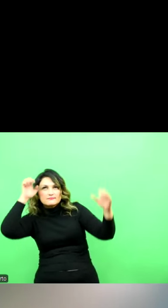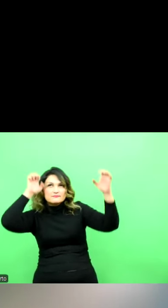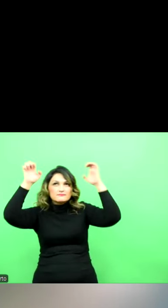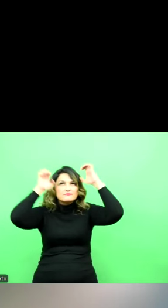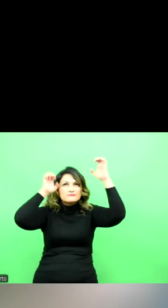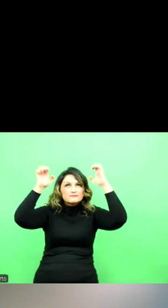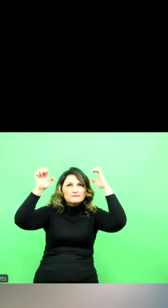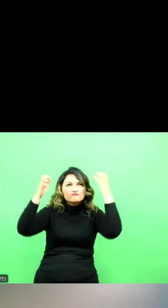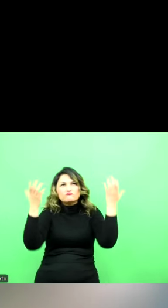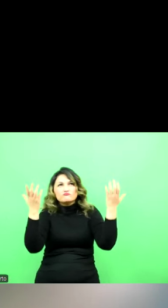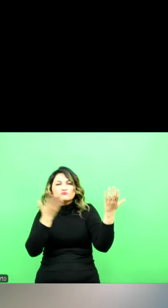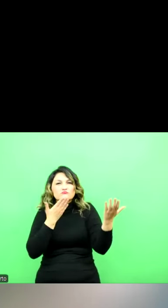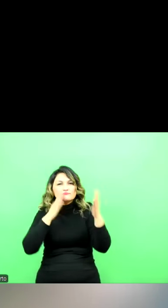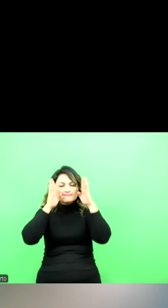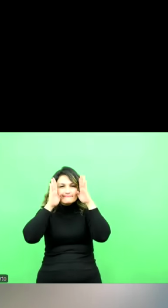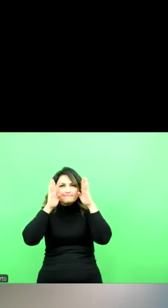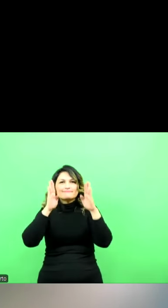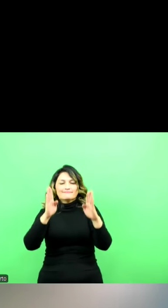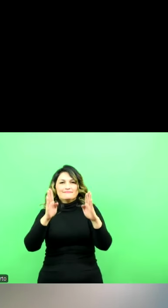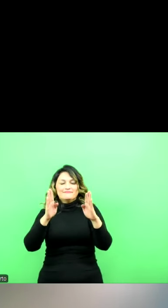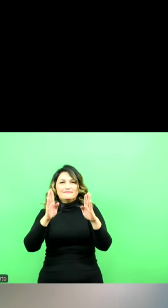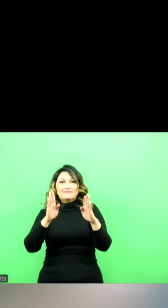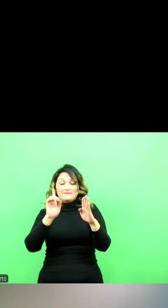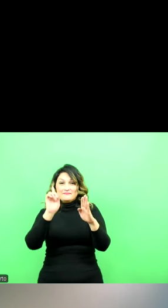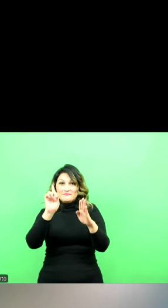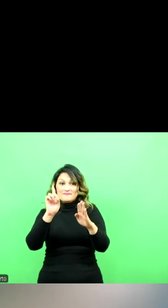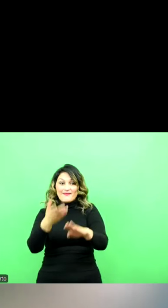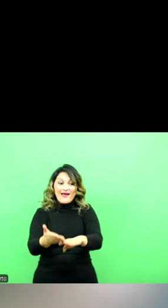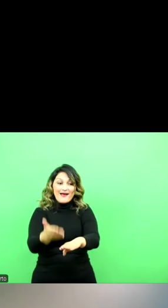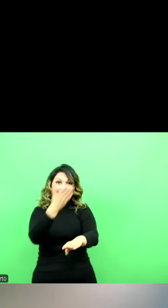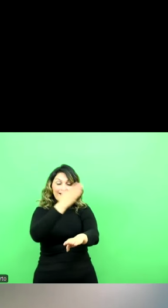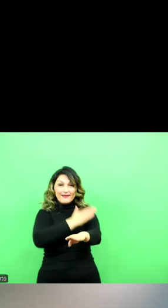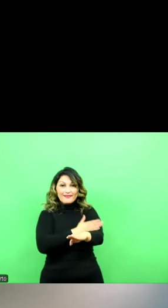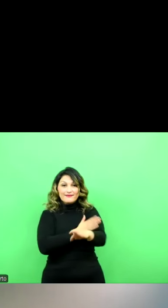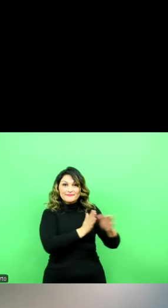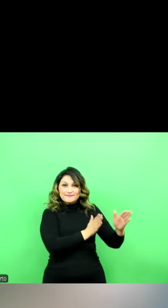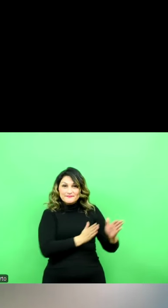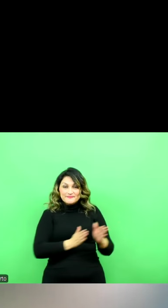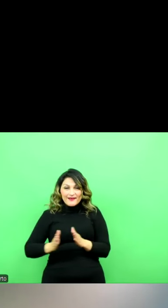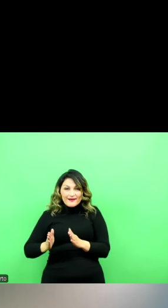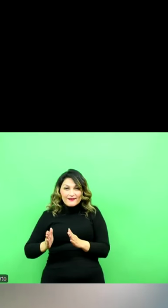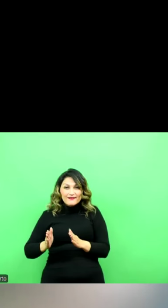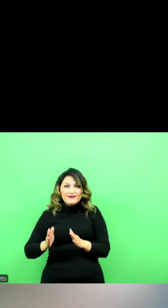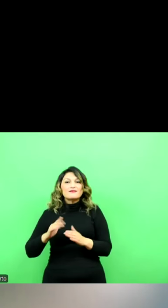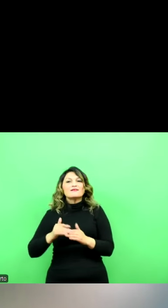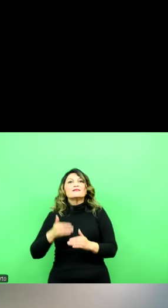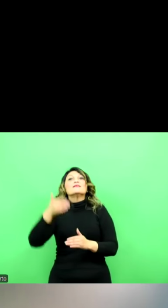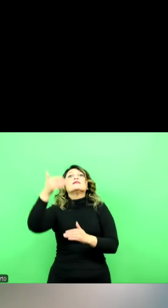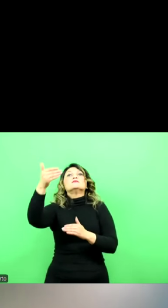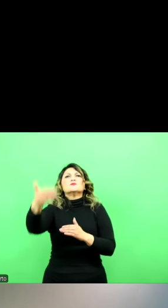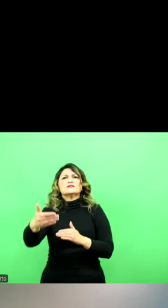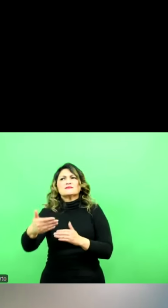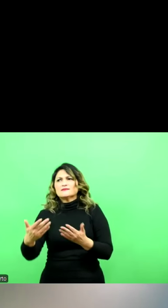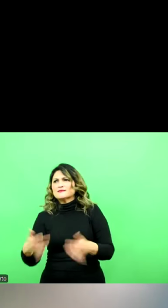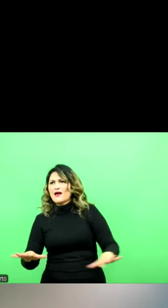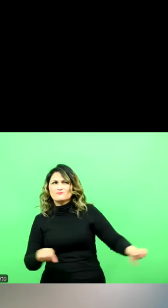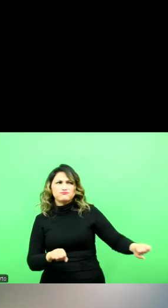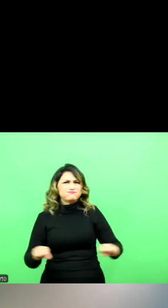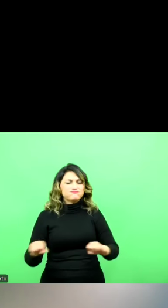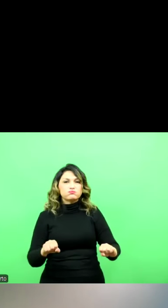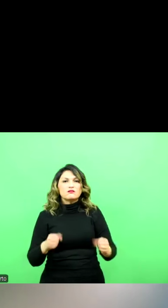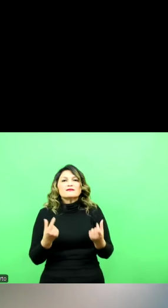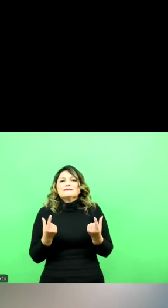management, particularly in hospital preparedness and response to emergencies and disasters. The